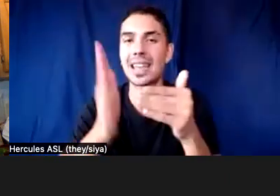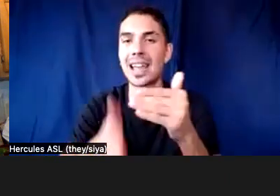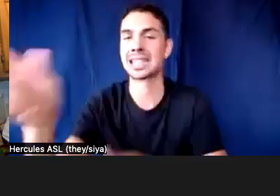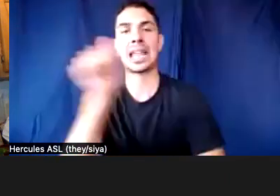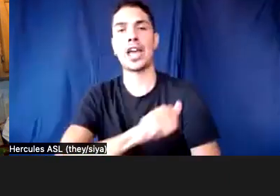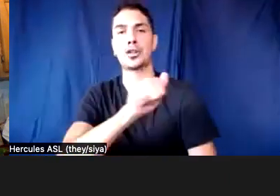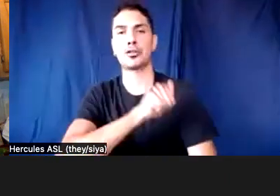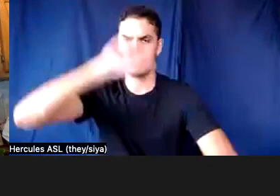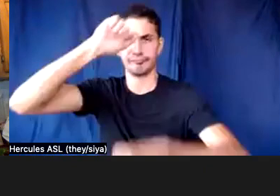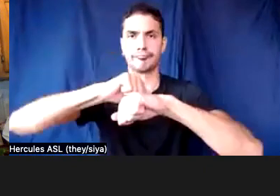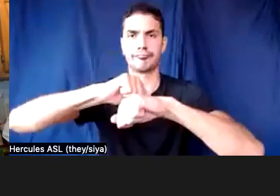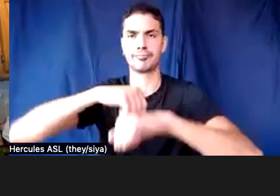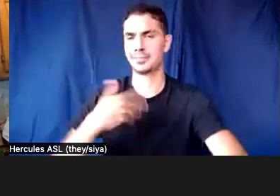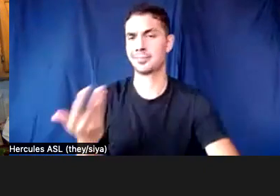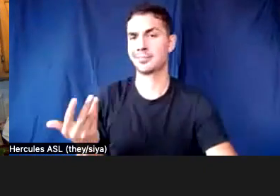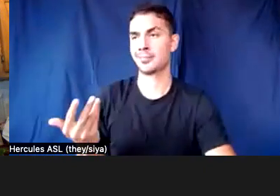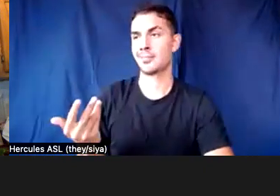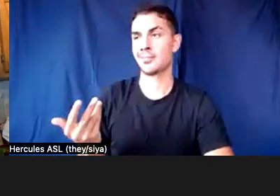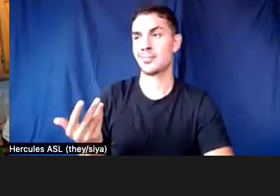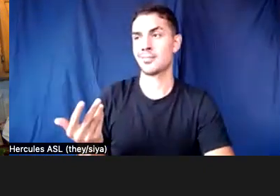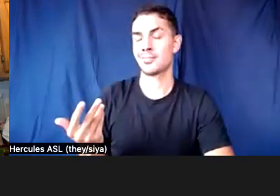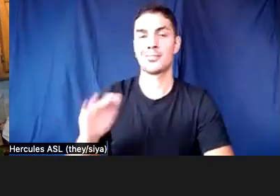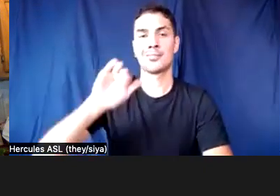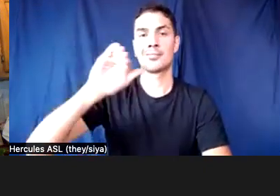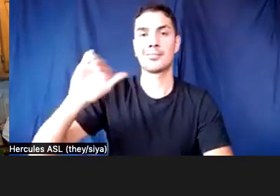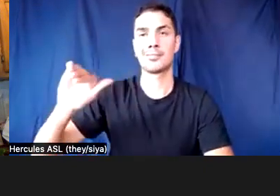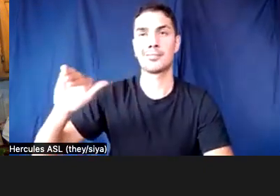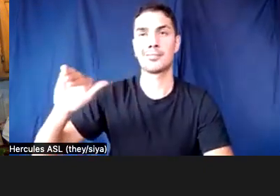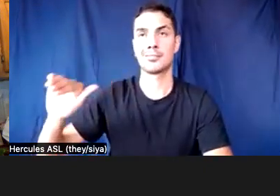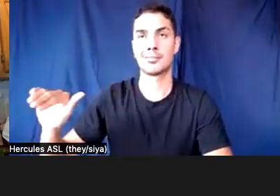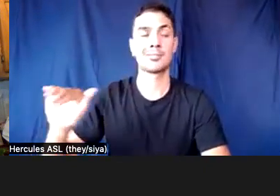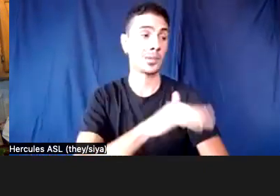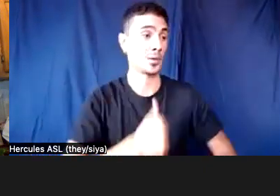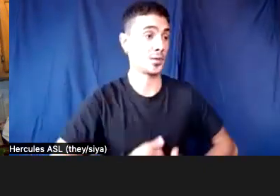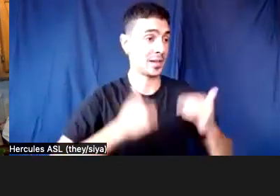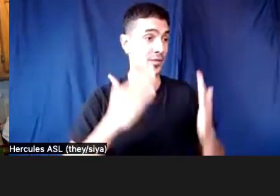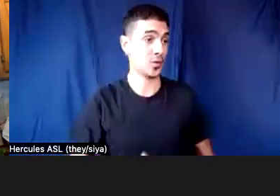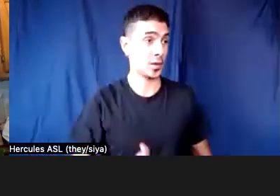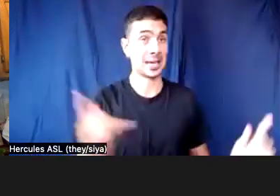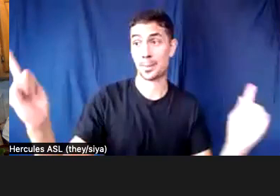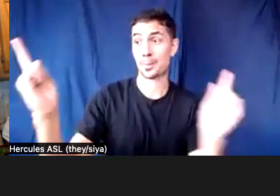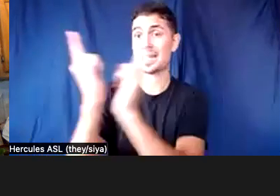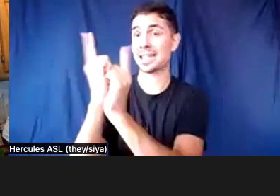So we just tried to do our best to make sure that survivors didn't have to face that,